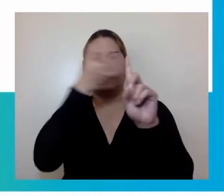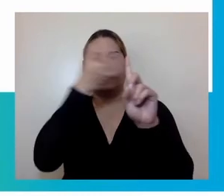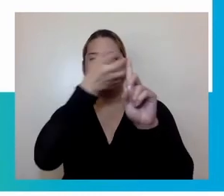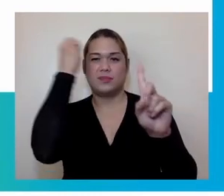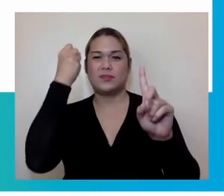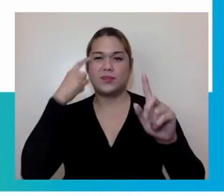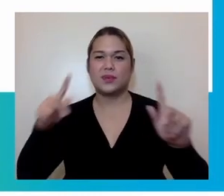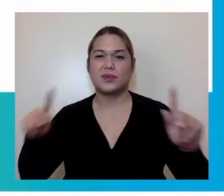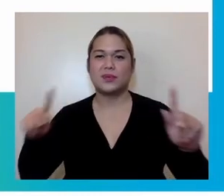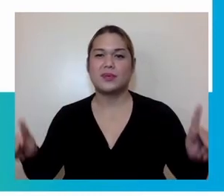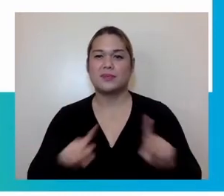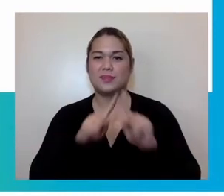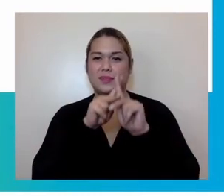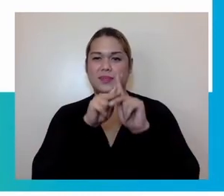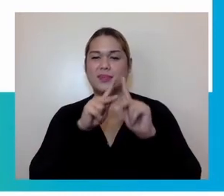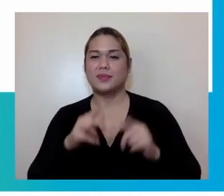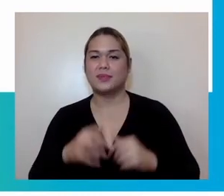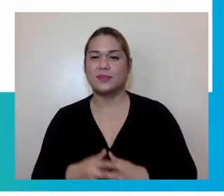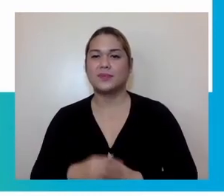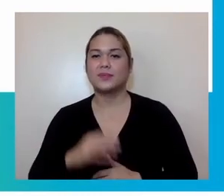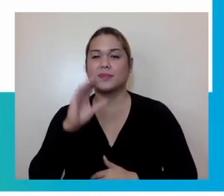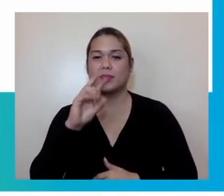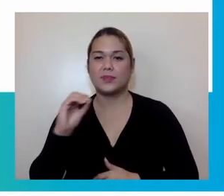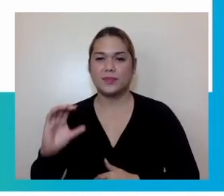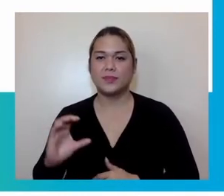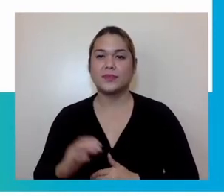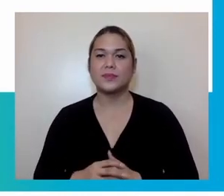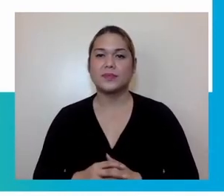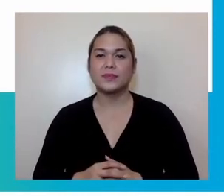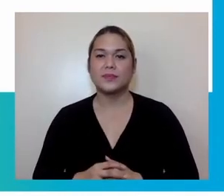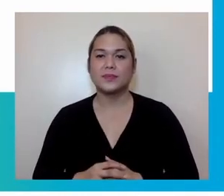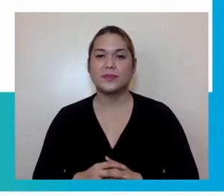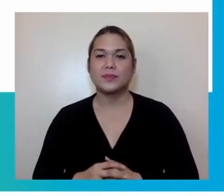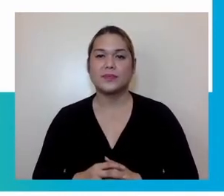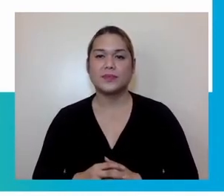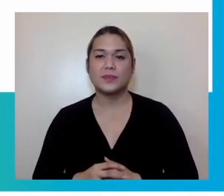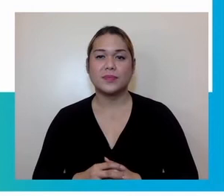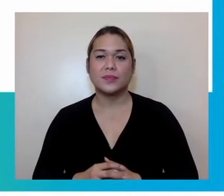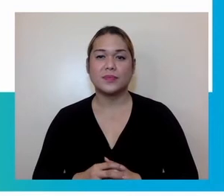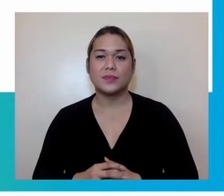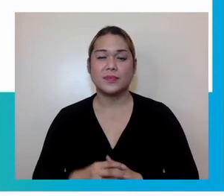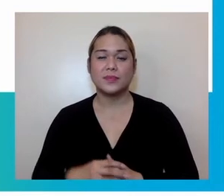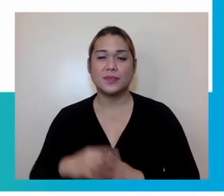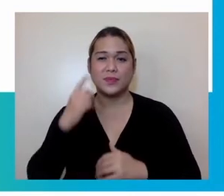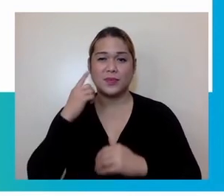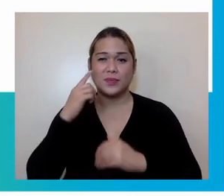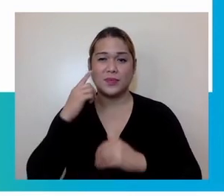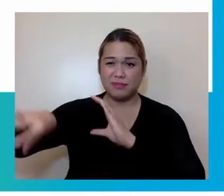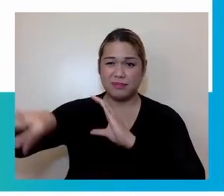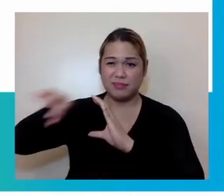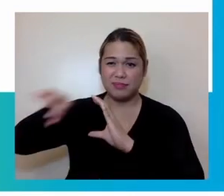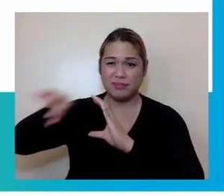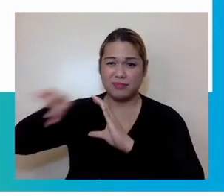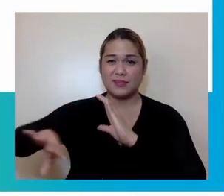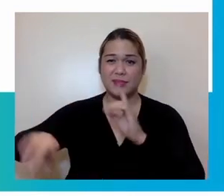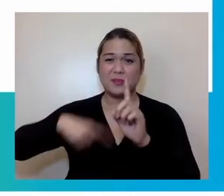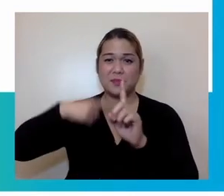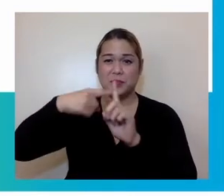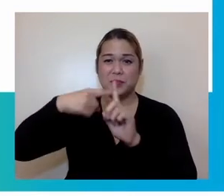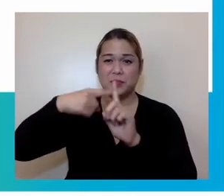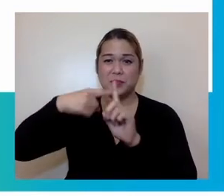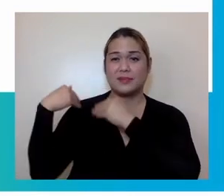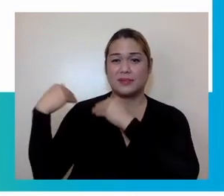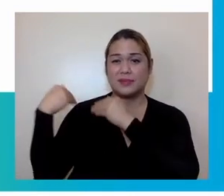emissions, such as dioxins and furans, and its enormous financial burden on public. But there's also no reason